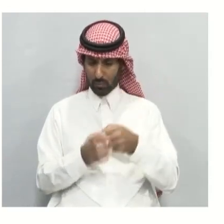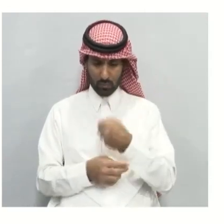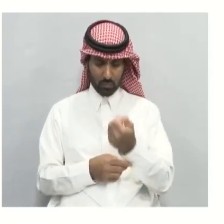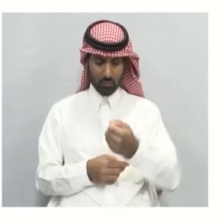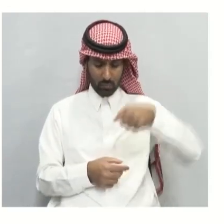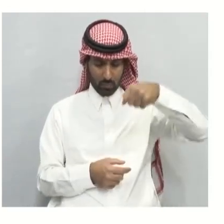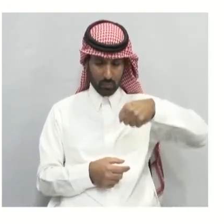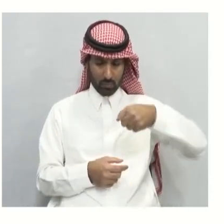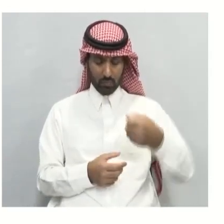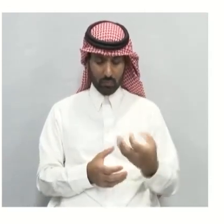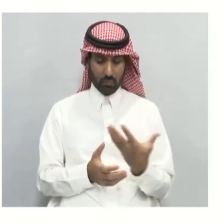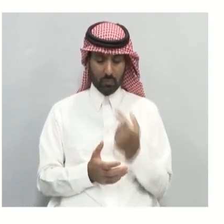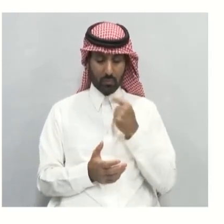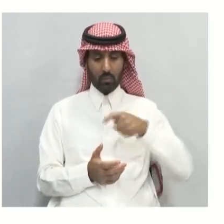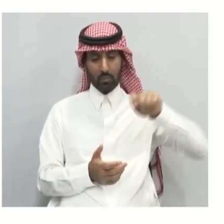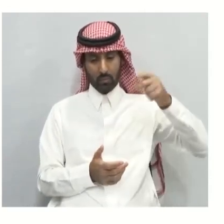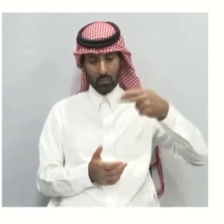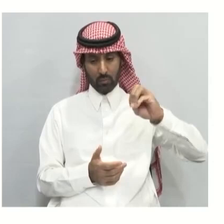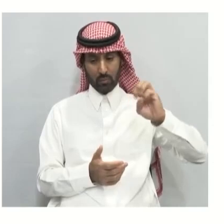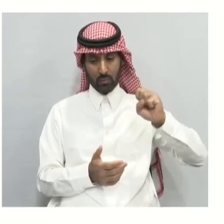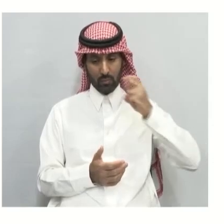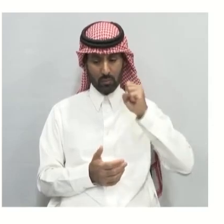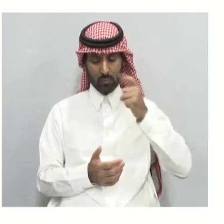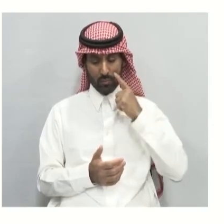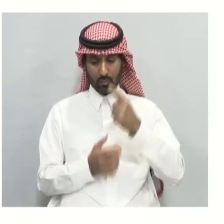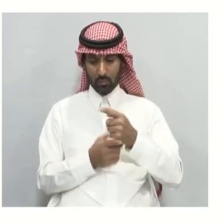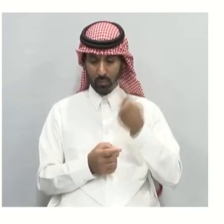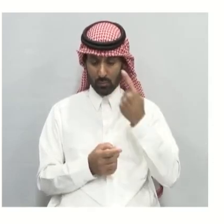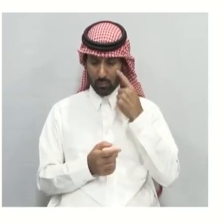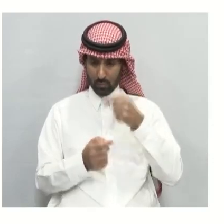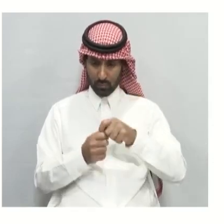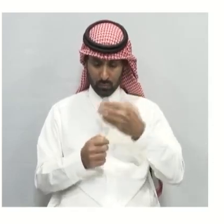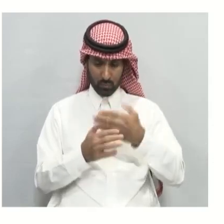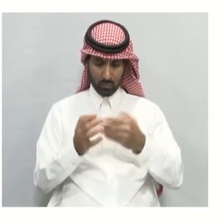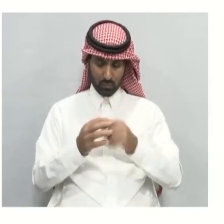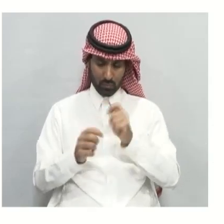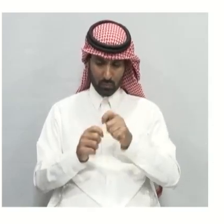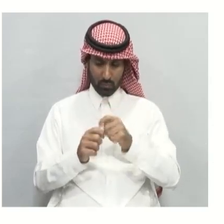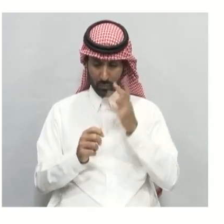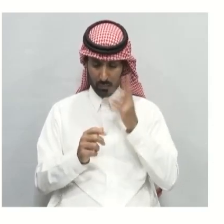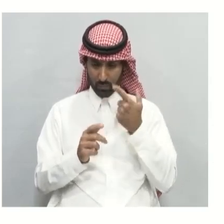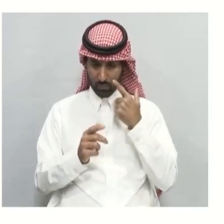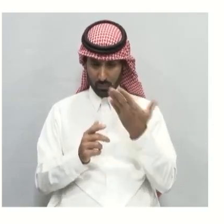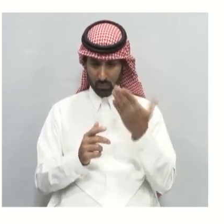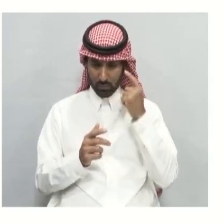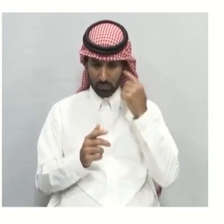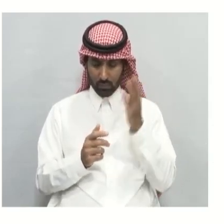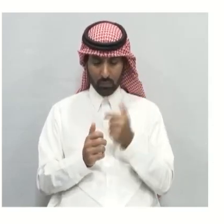or gaslights. Thomas Edison developed the first incandescent electric light bulb